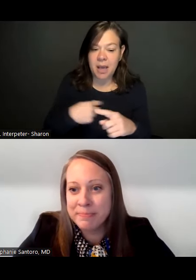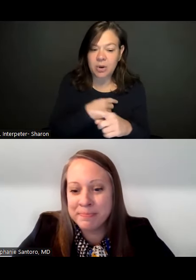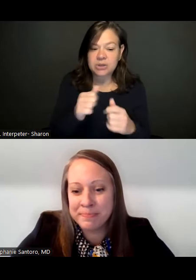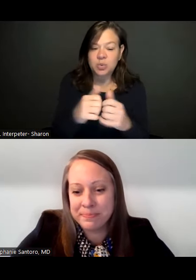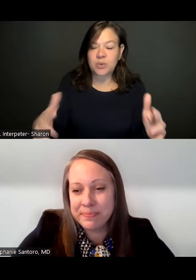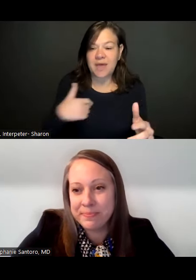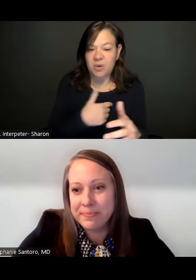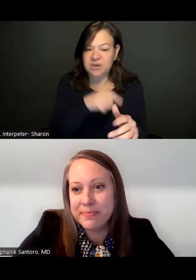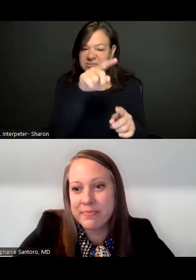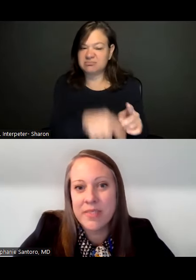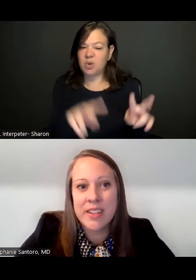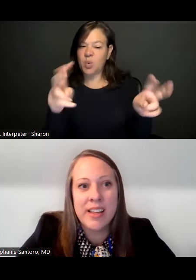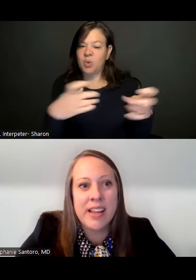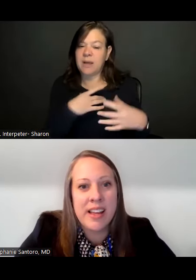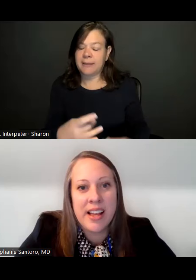us.